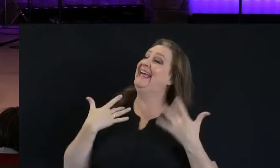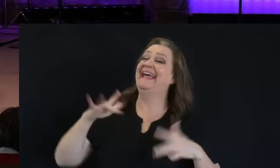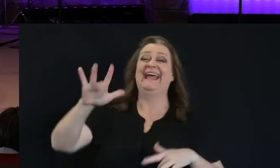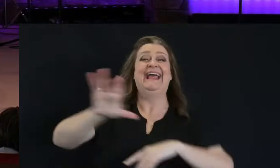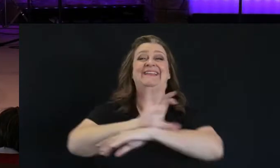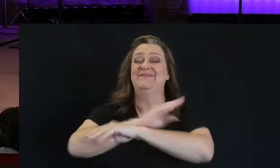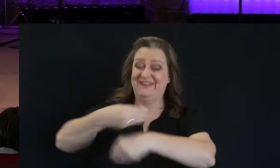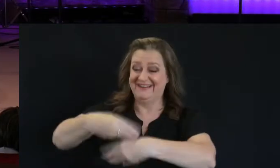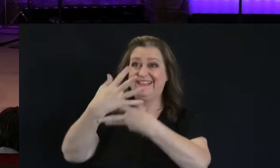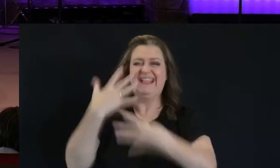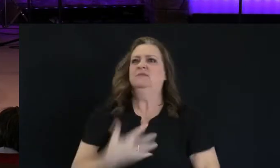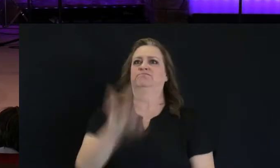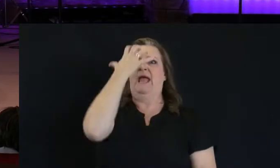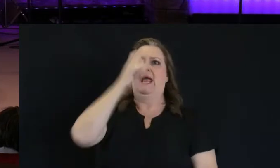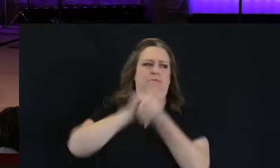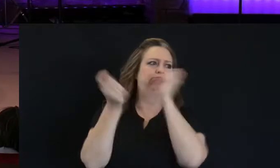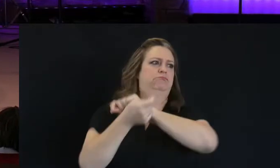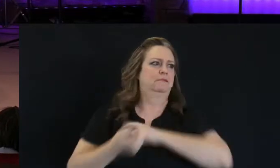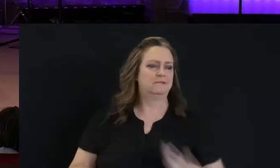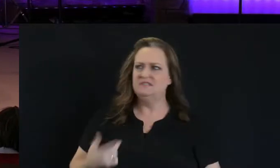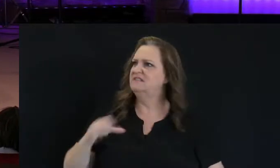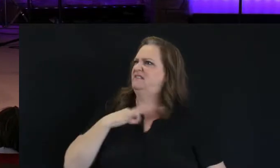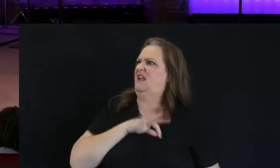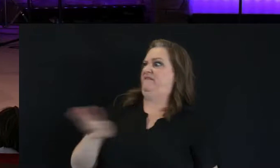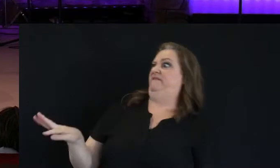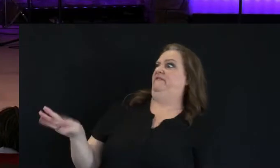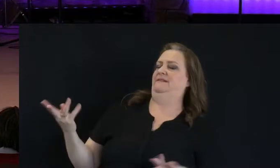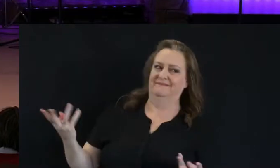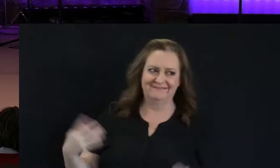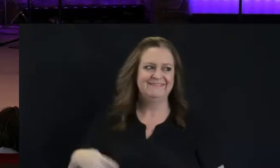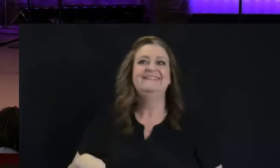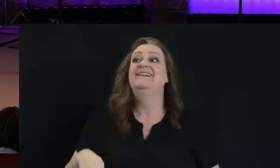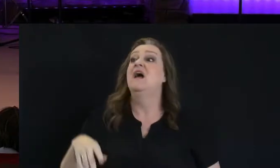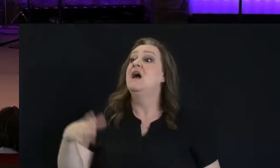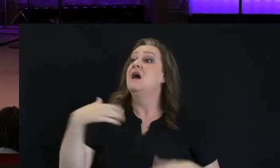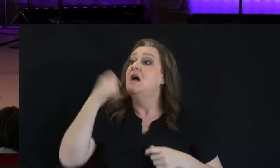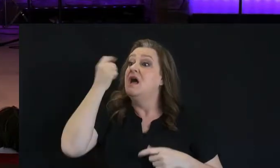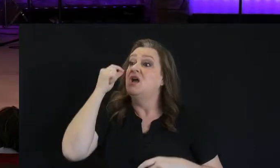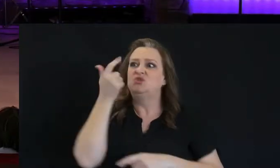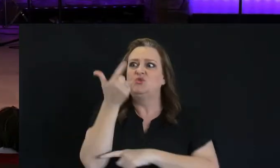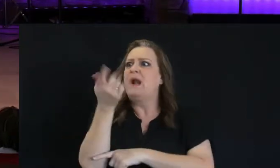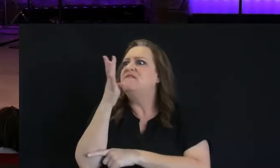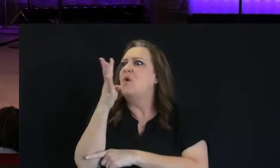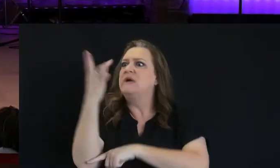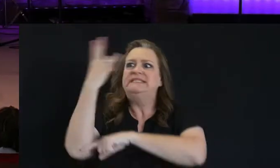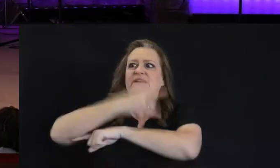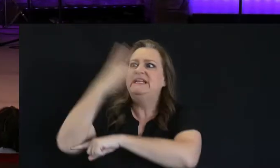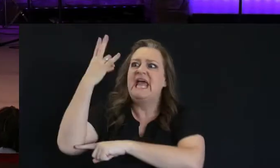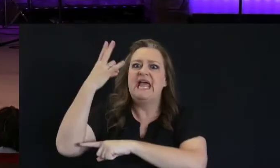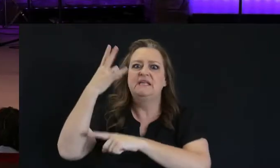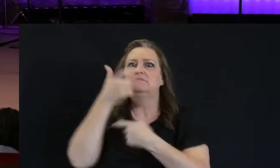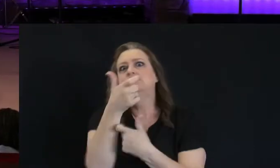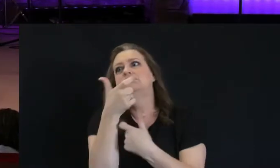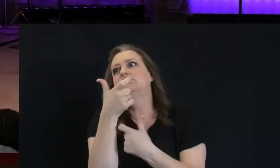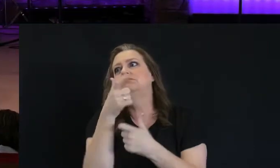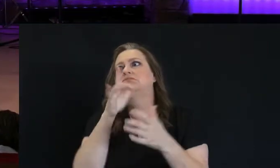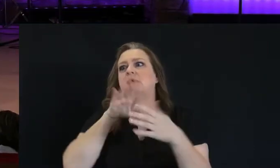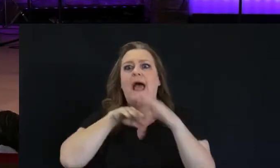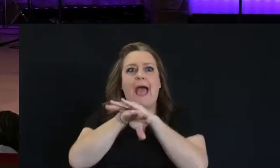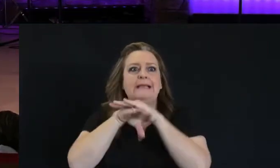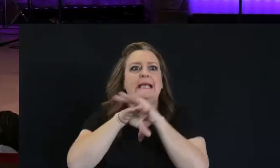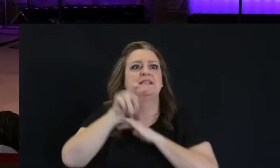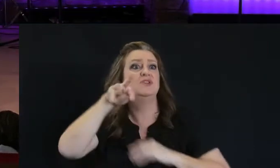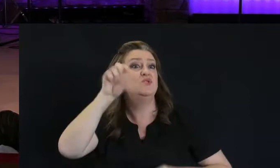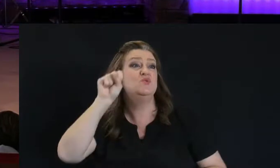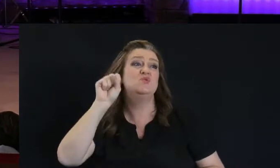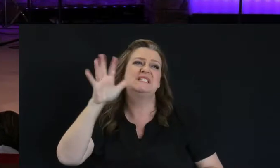all of a sudden I'm mad. I think most of you would agree with me that having 24 access to real-time news from all over the world is